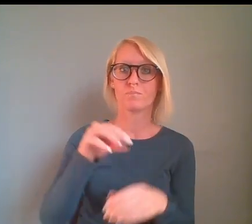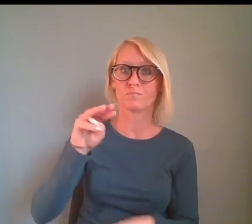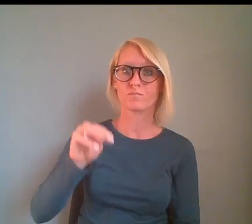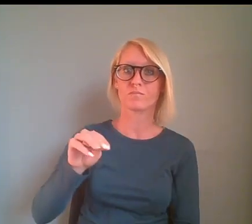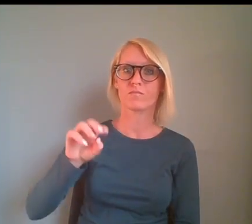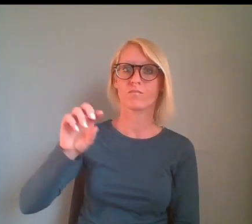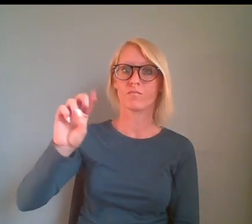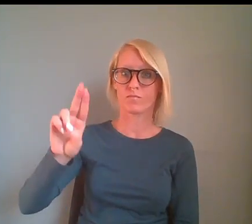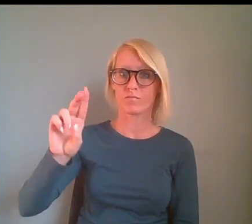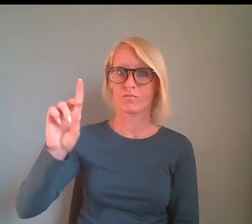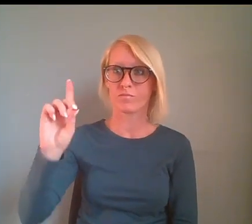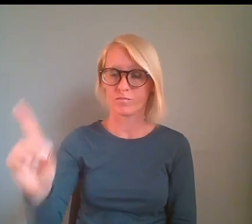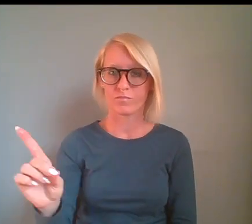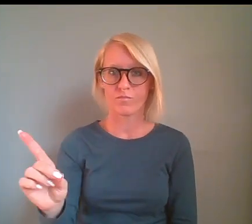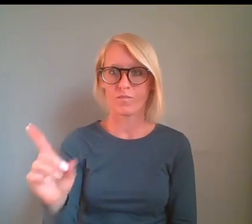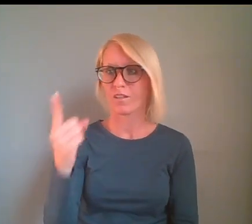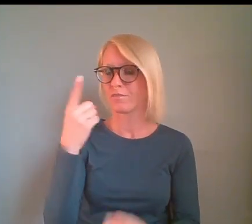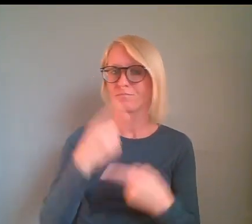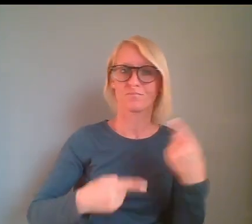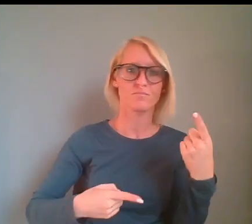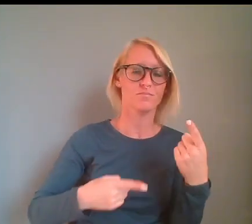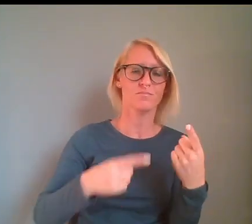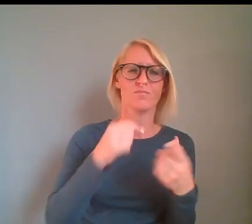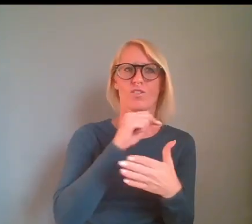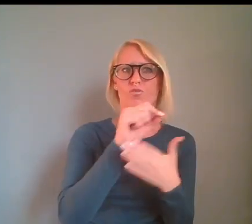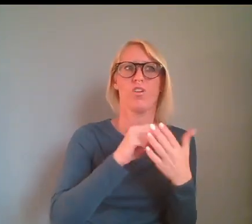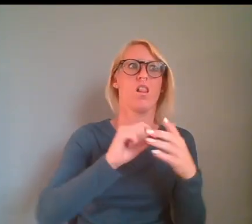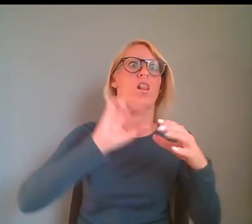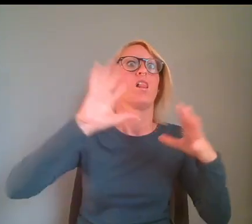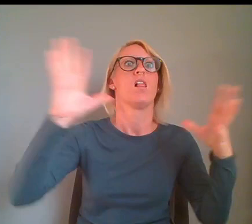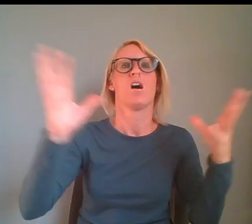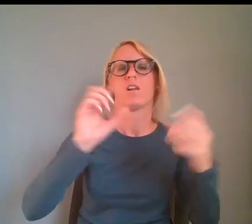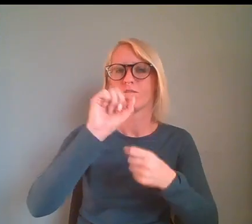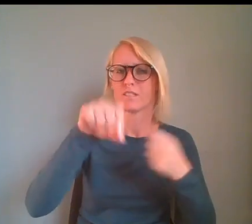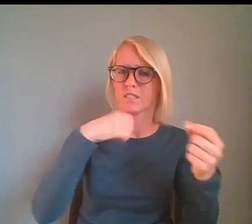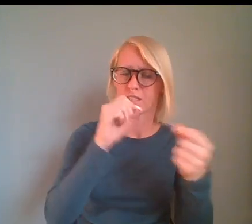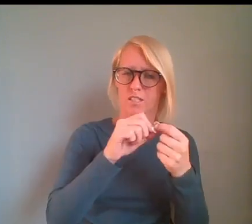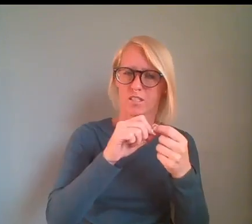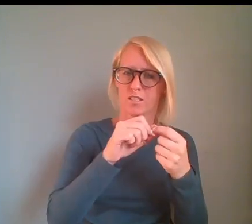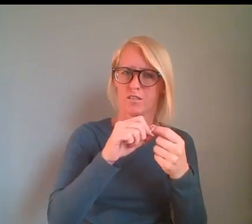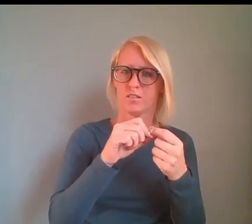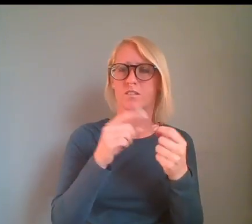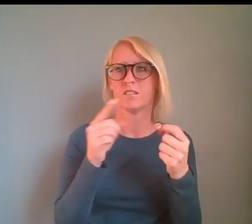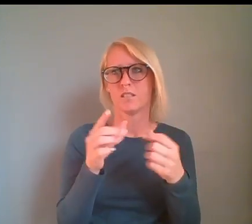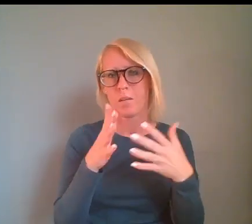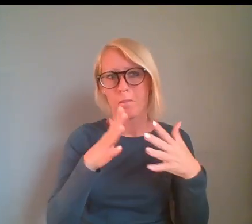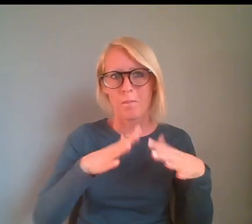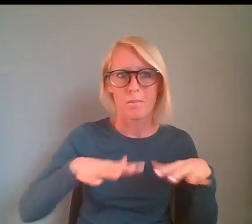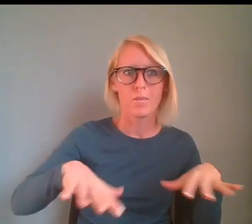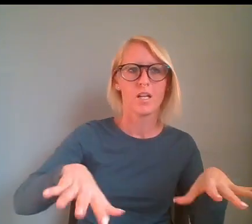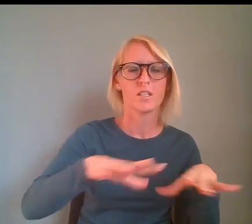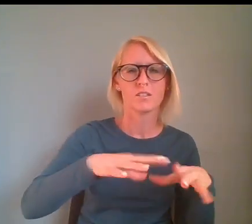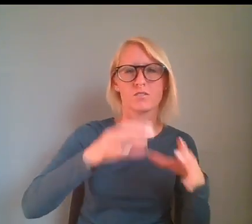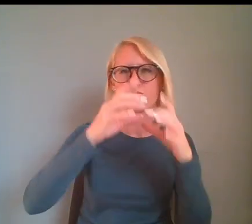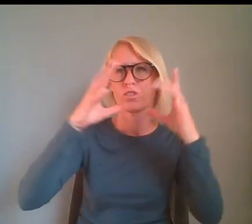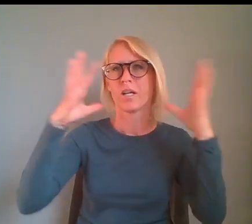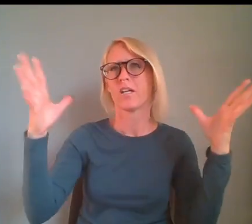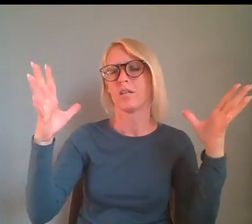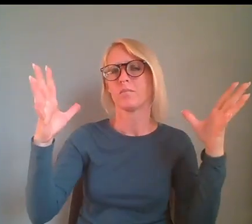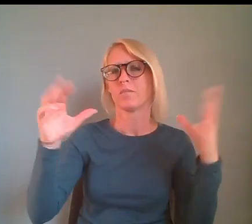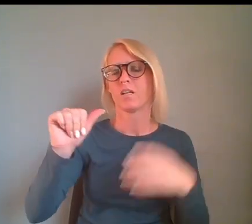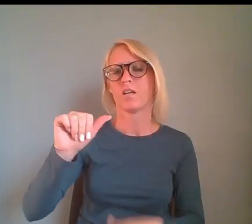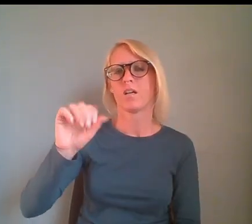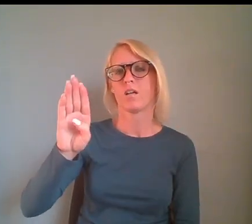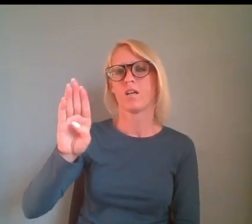in the mud, you can't have all this detail. It's got to be pretty abstract.